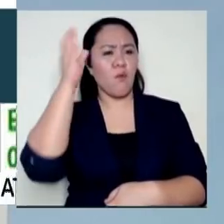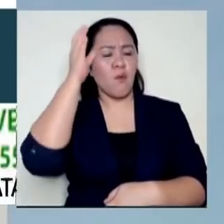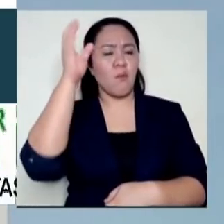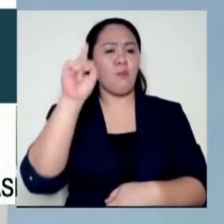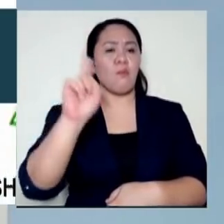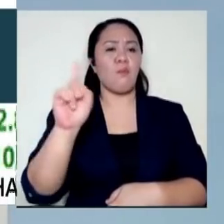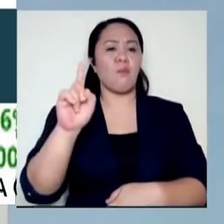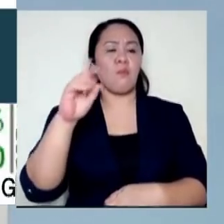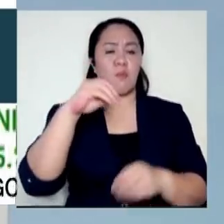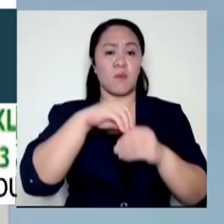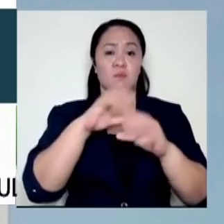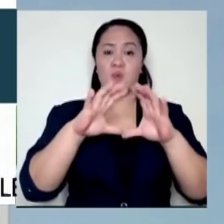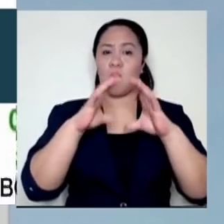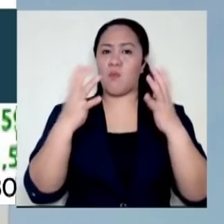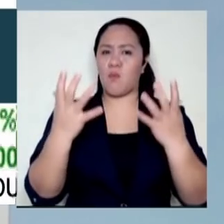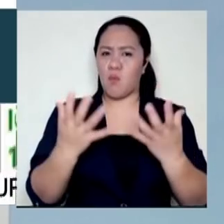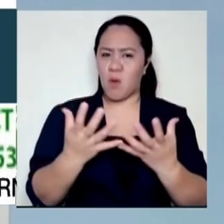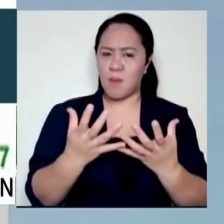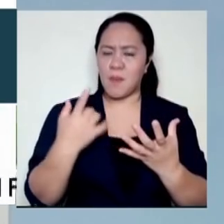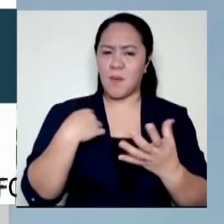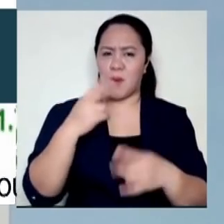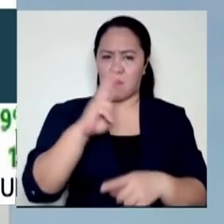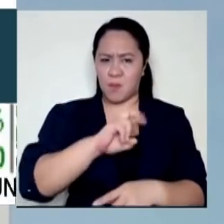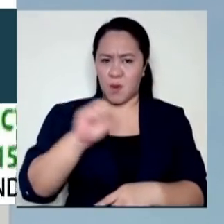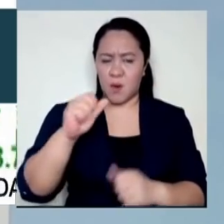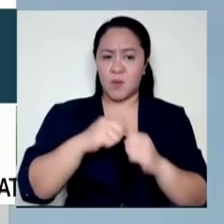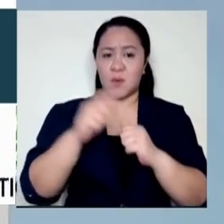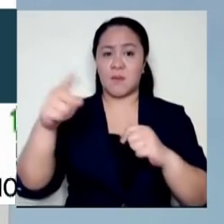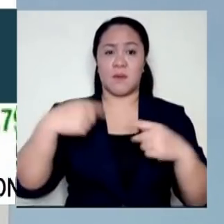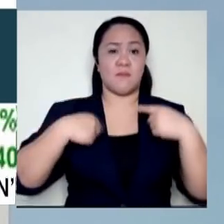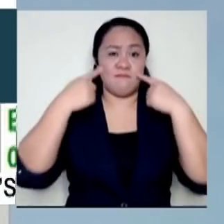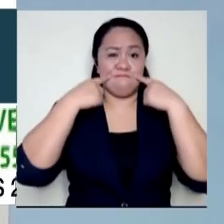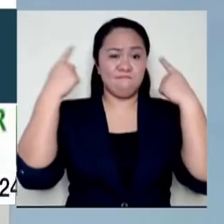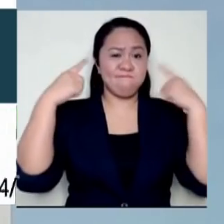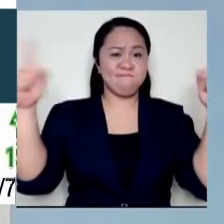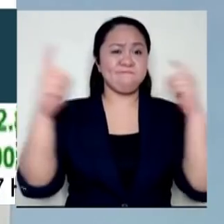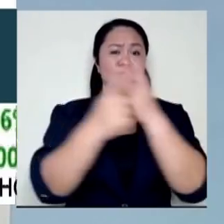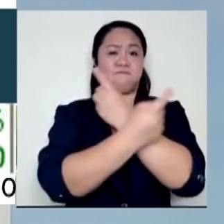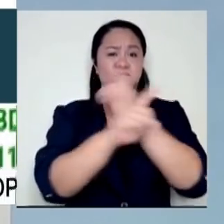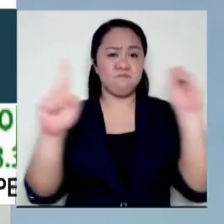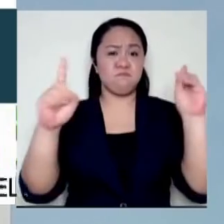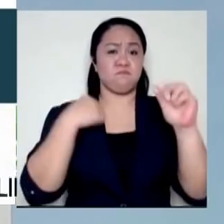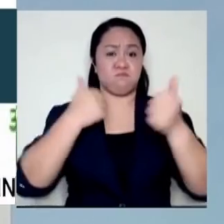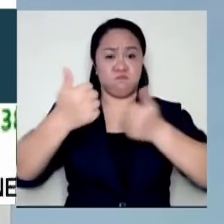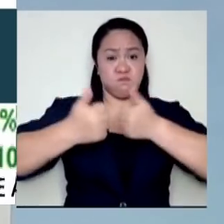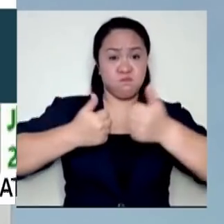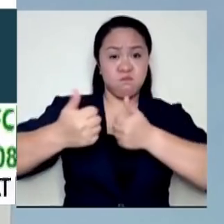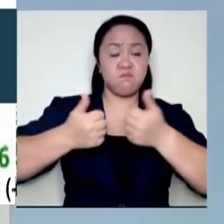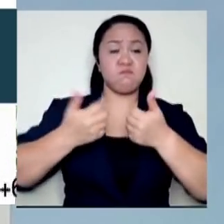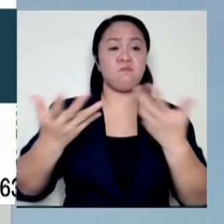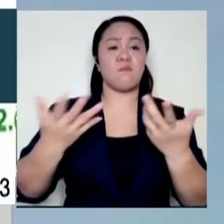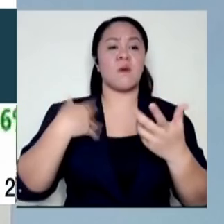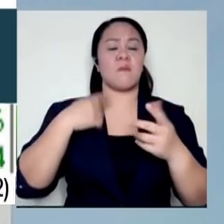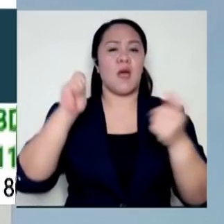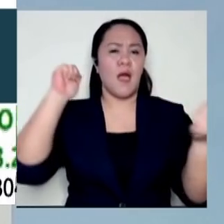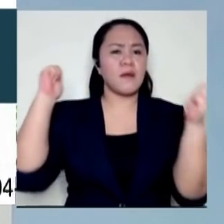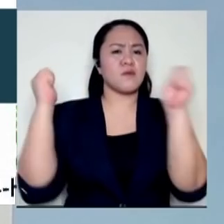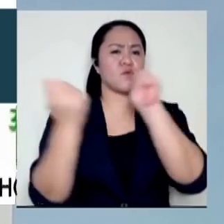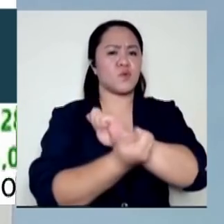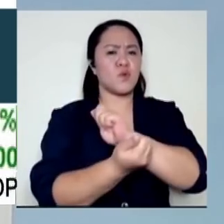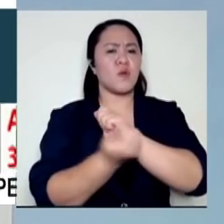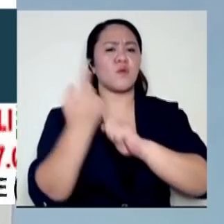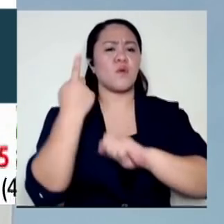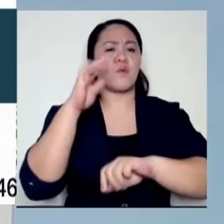around the world, as to whether or not democracies can compete with them in the rapidly changing 21st